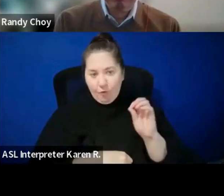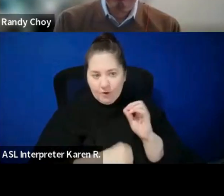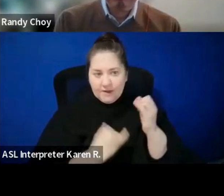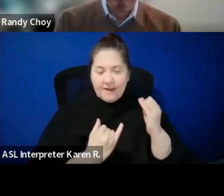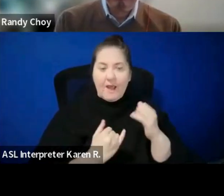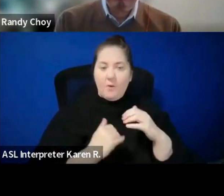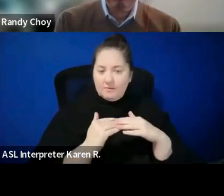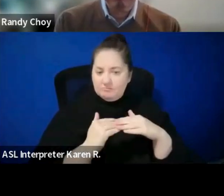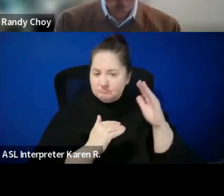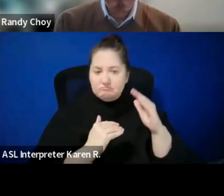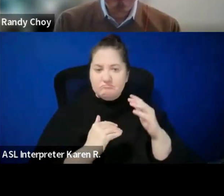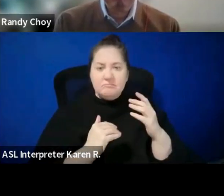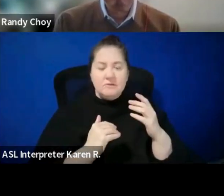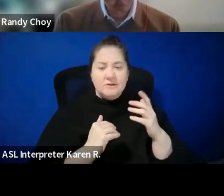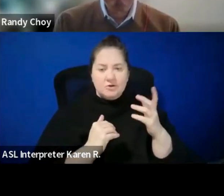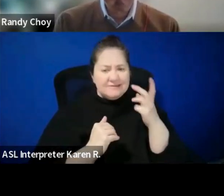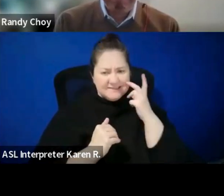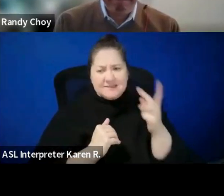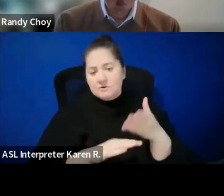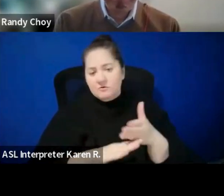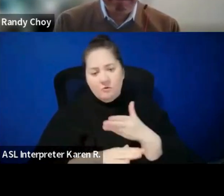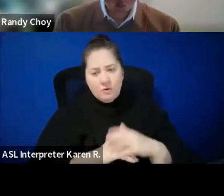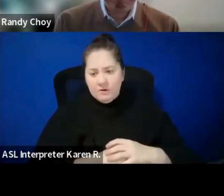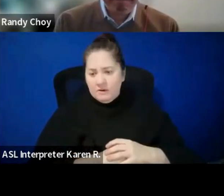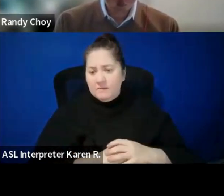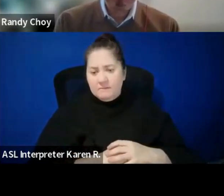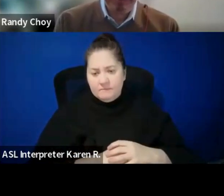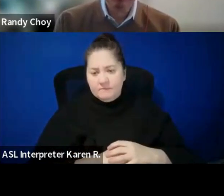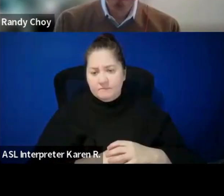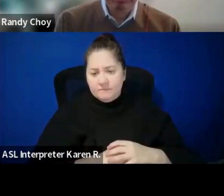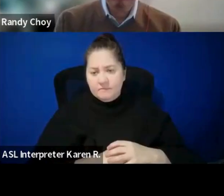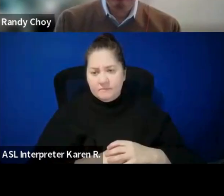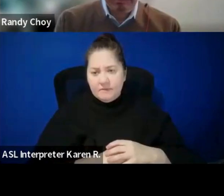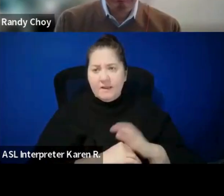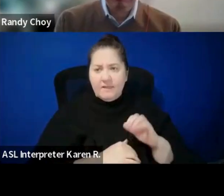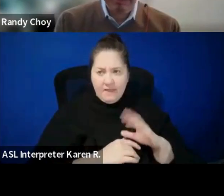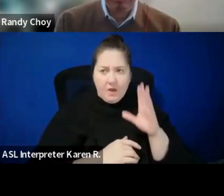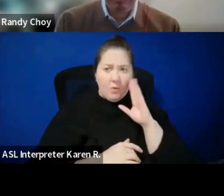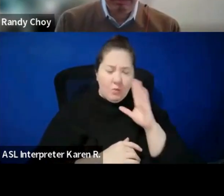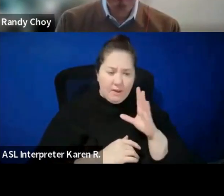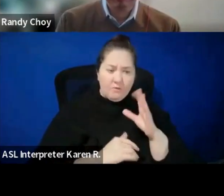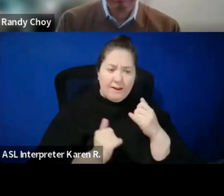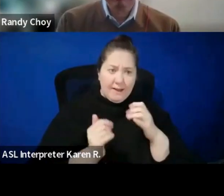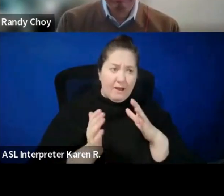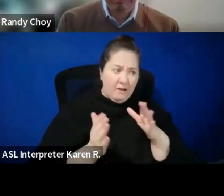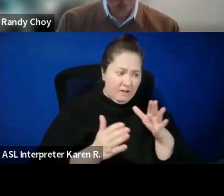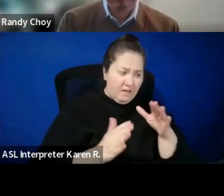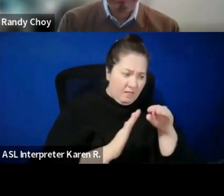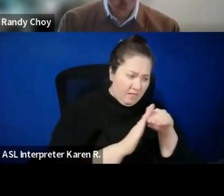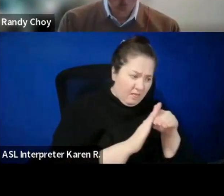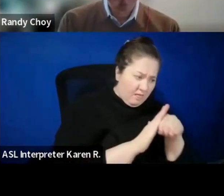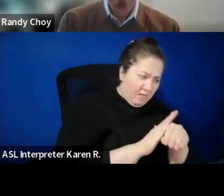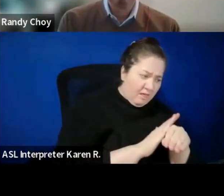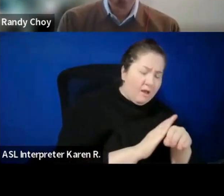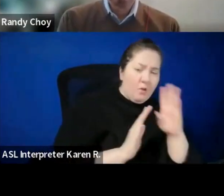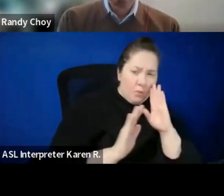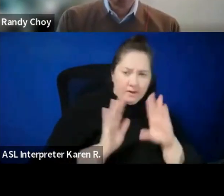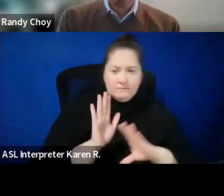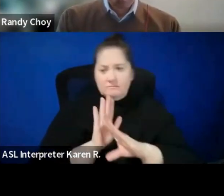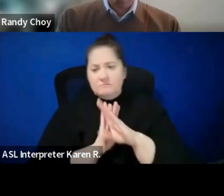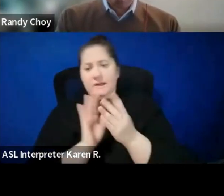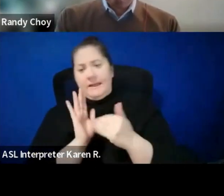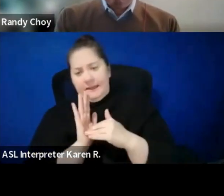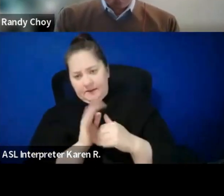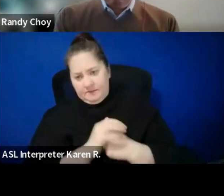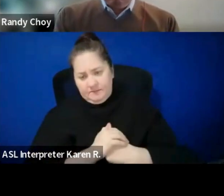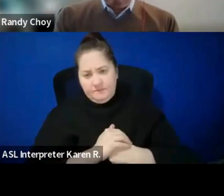and upwards from there, you have seen this. You've seen this before, and that pendulum is going to switch the other way. Times are going to be good. But